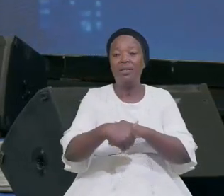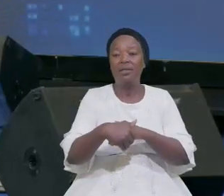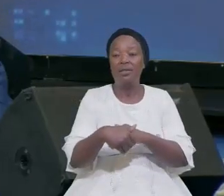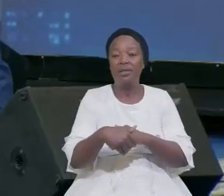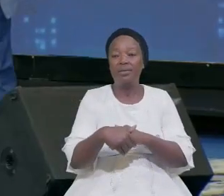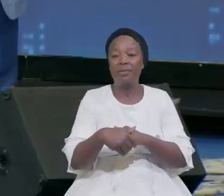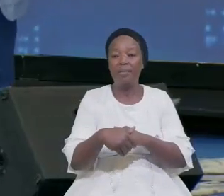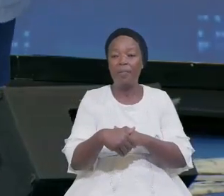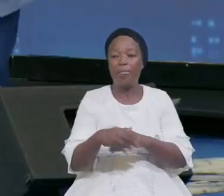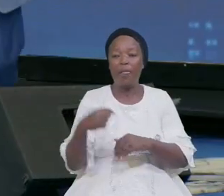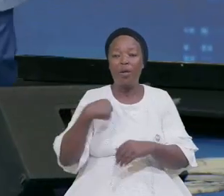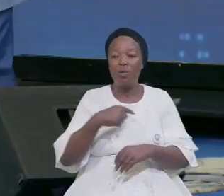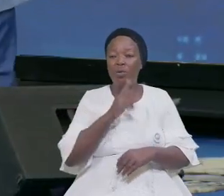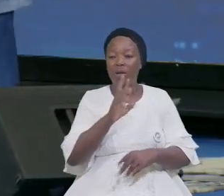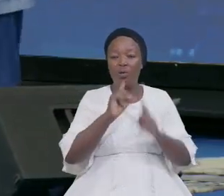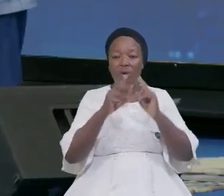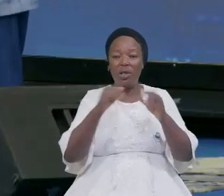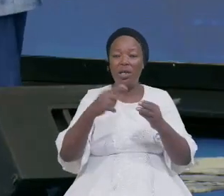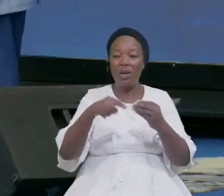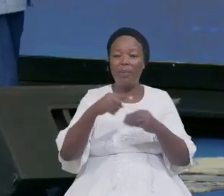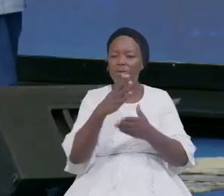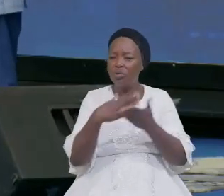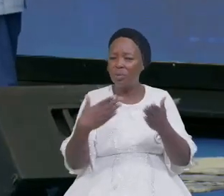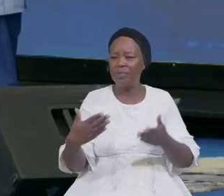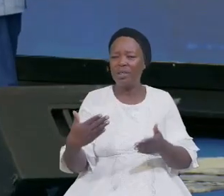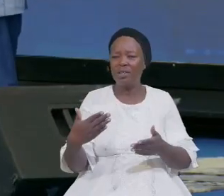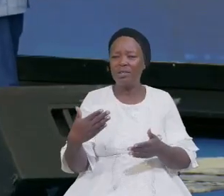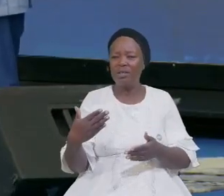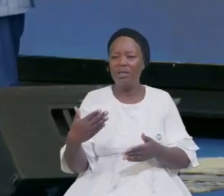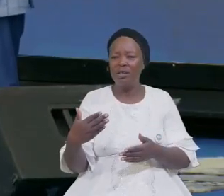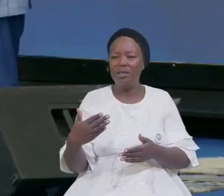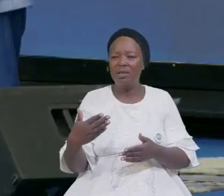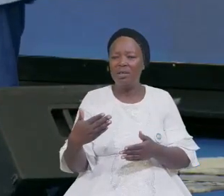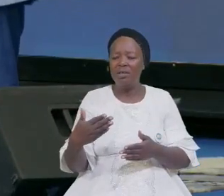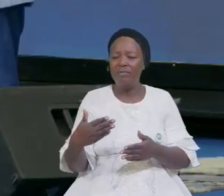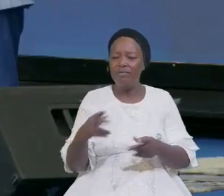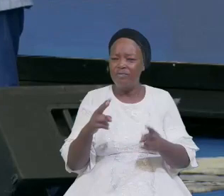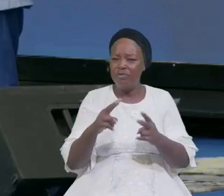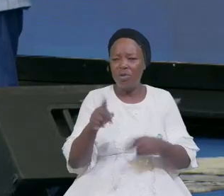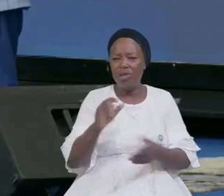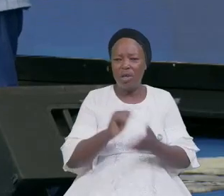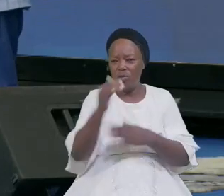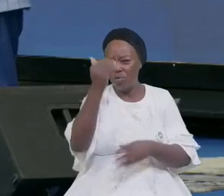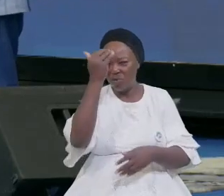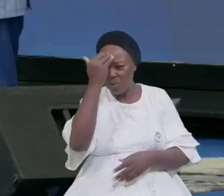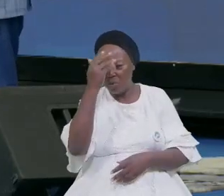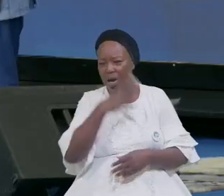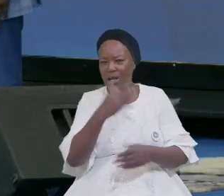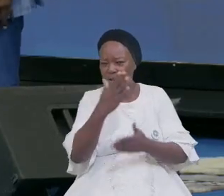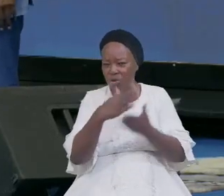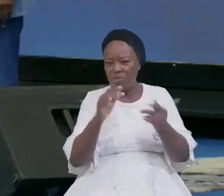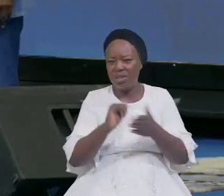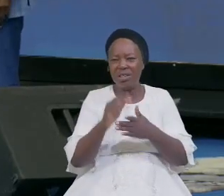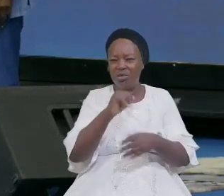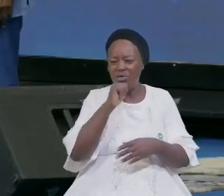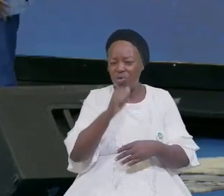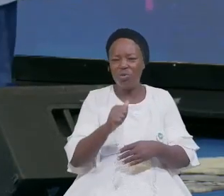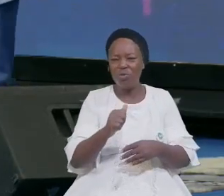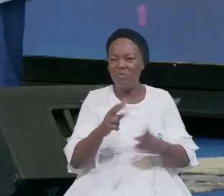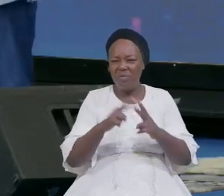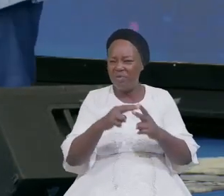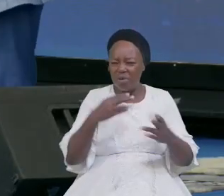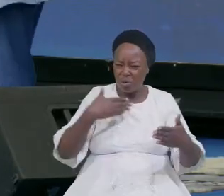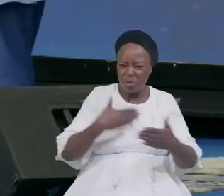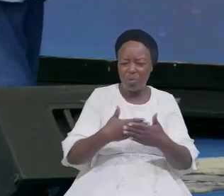we're talking about something familiar and something not so familiar.